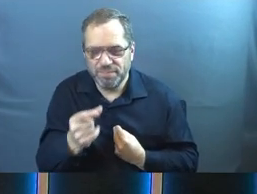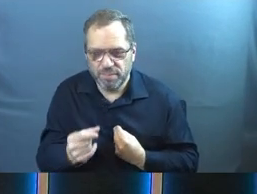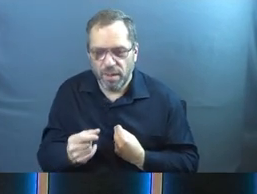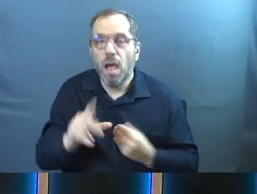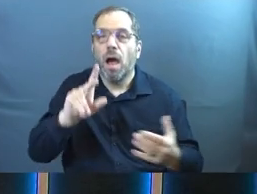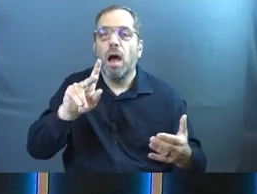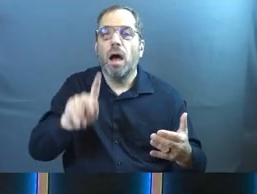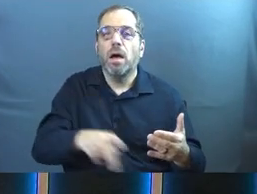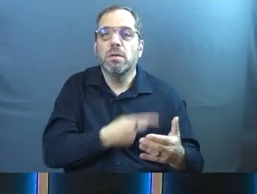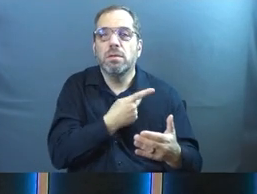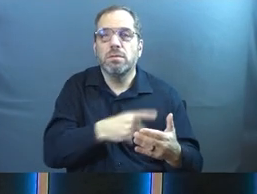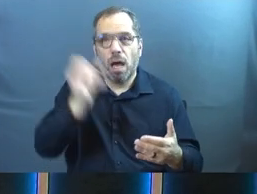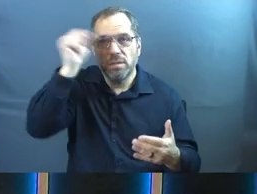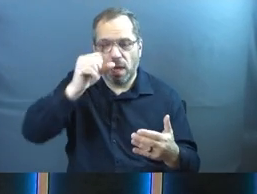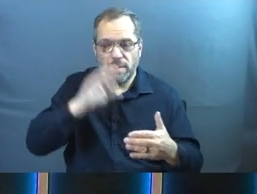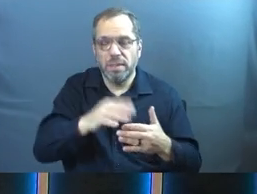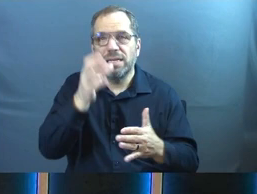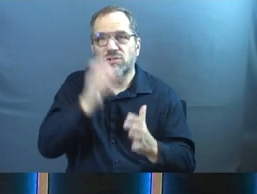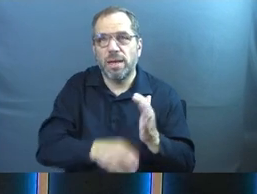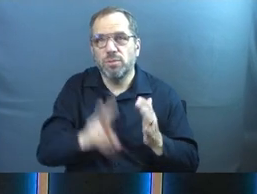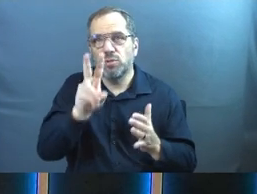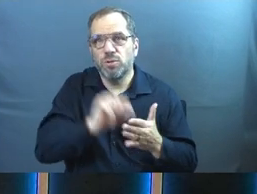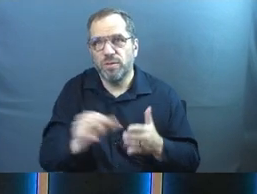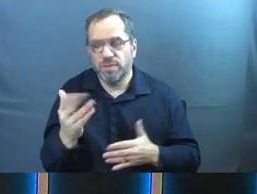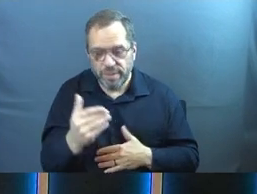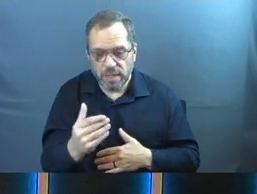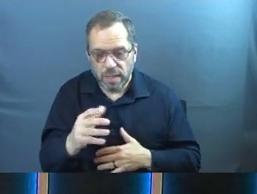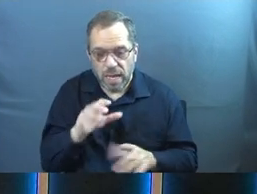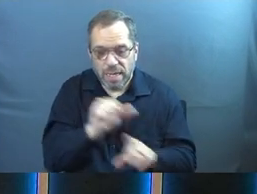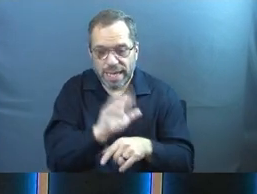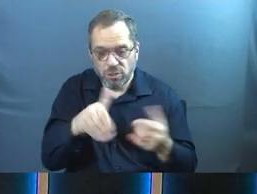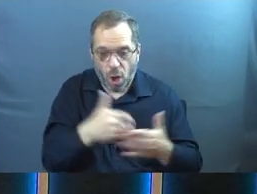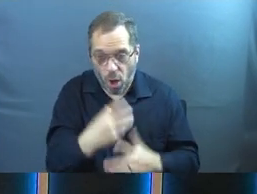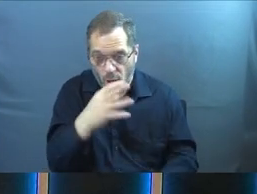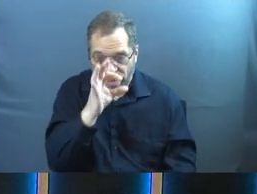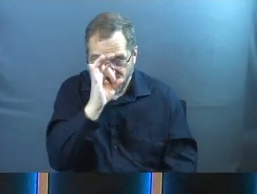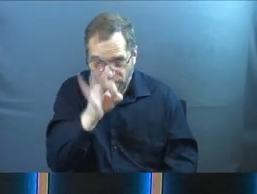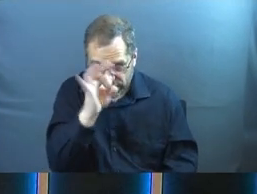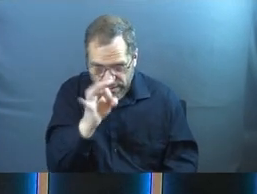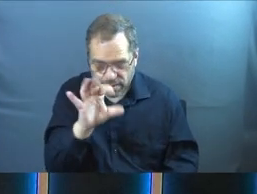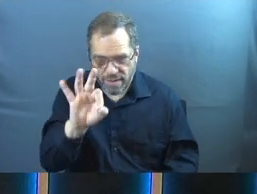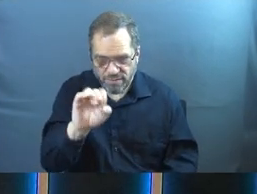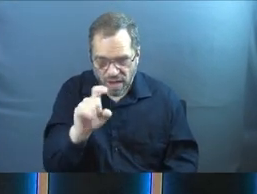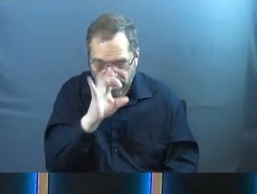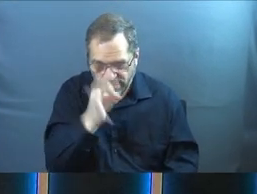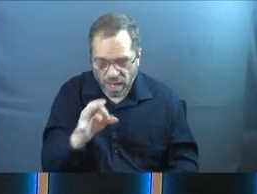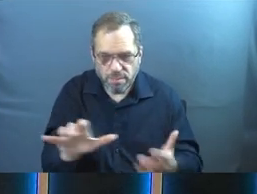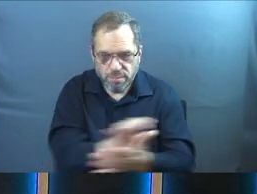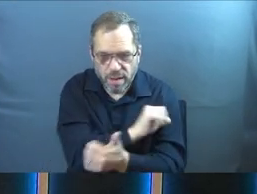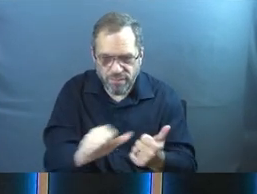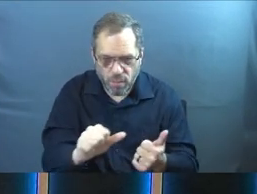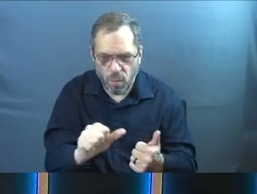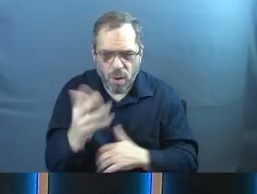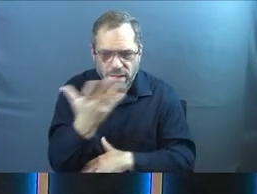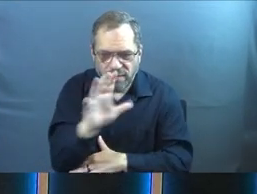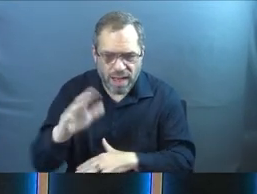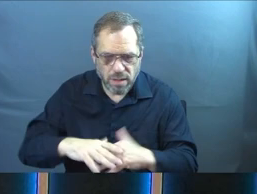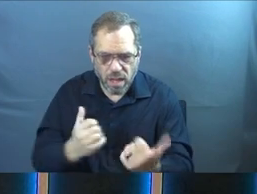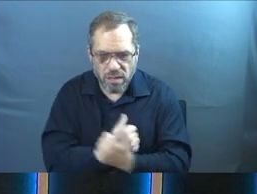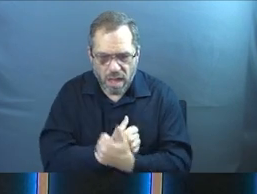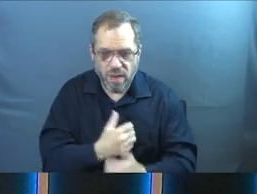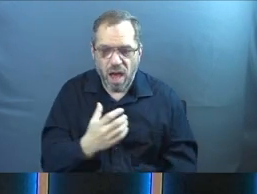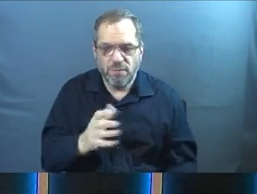a little bit. Song of Songs 2:15. It says, catch all the foxes, those little foxes, before they ruin the vineyard of love,